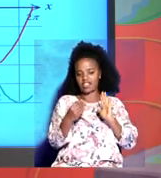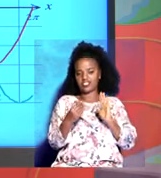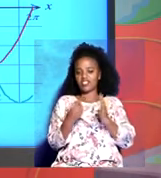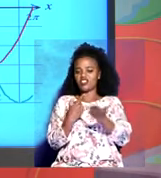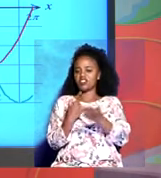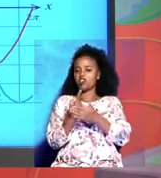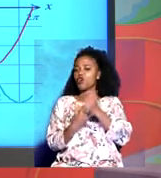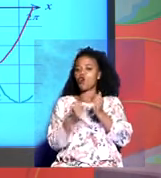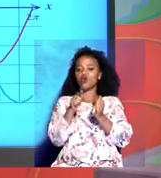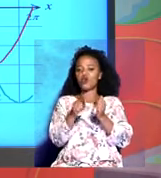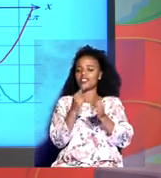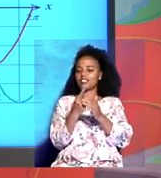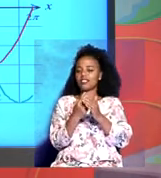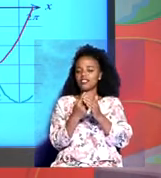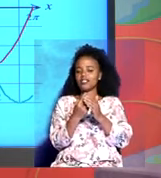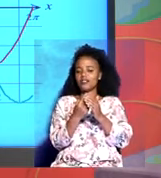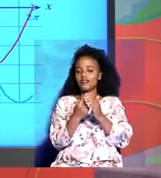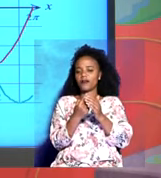one,